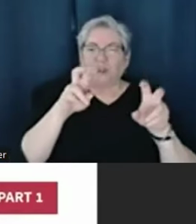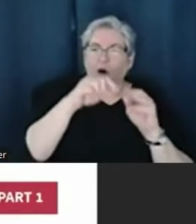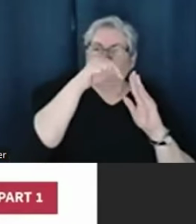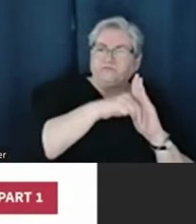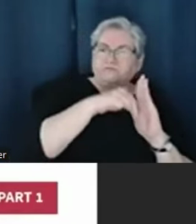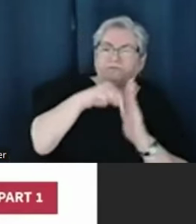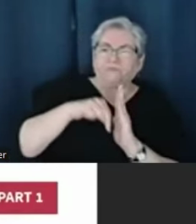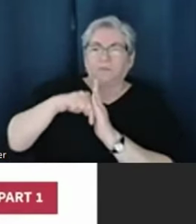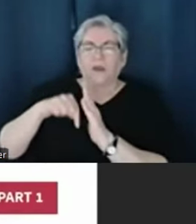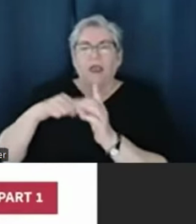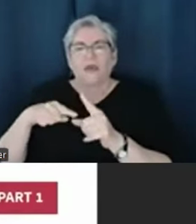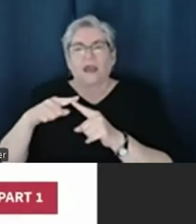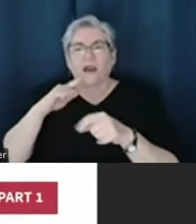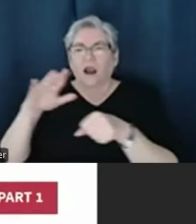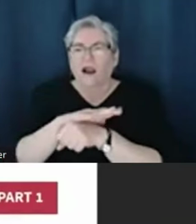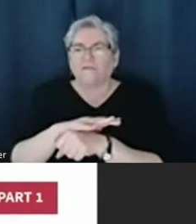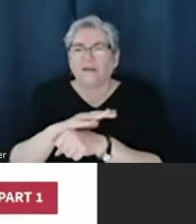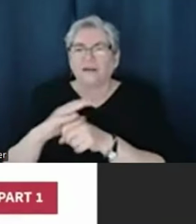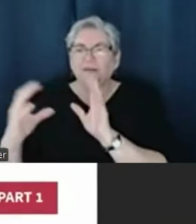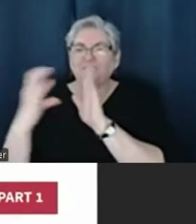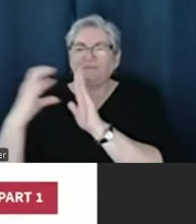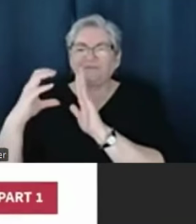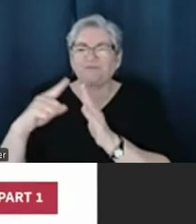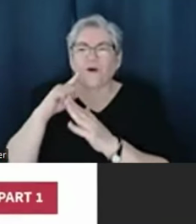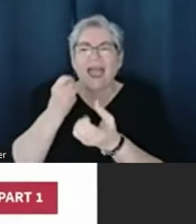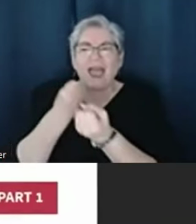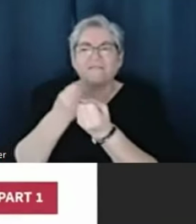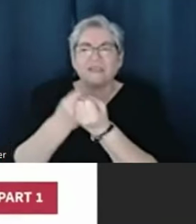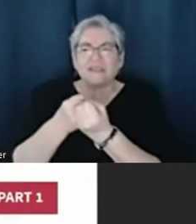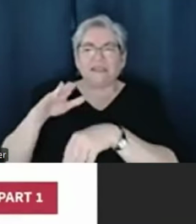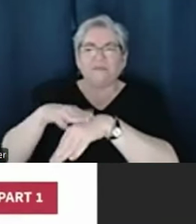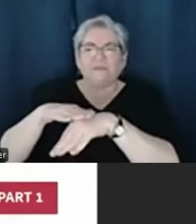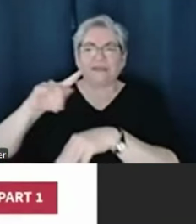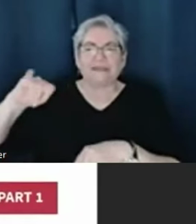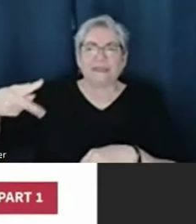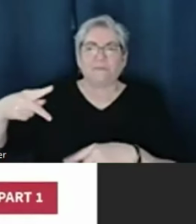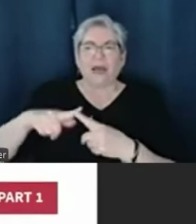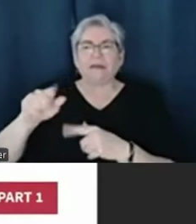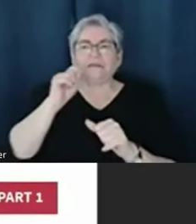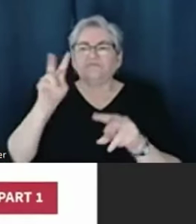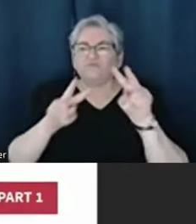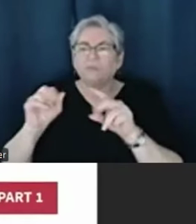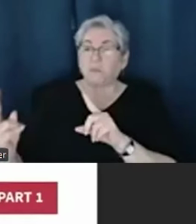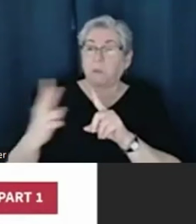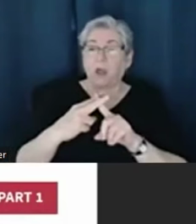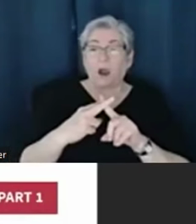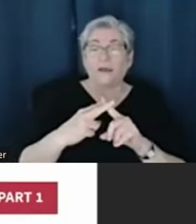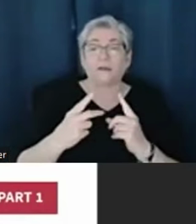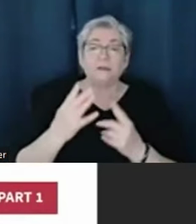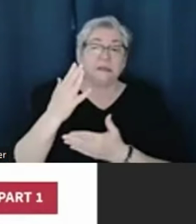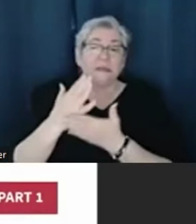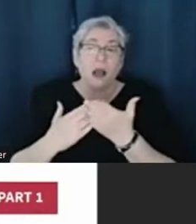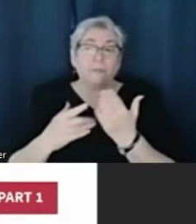cover these short little advocacy tips to sort of help you understand how those things might be applied, or in some cases, what some